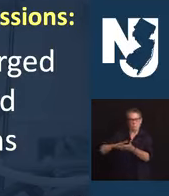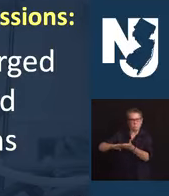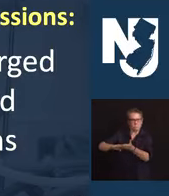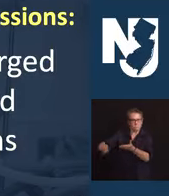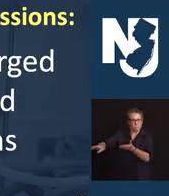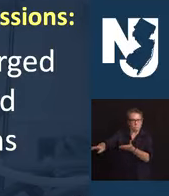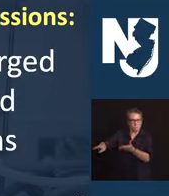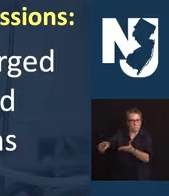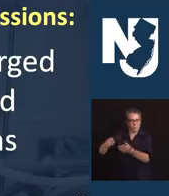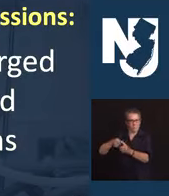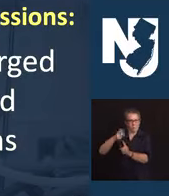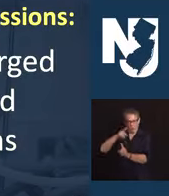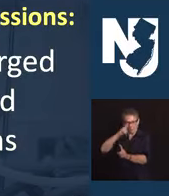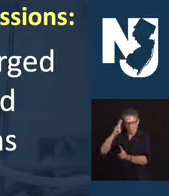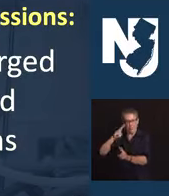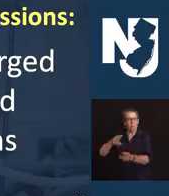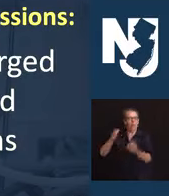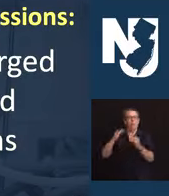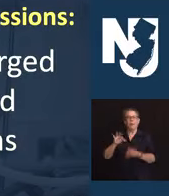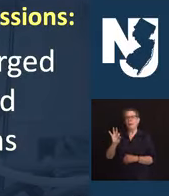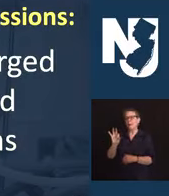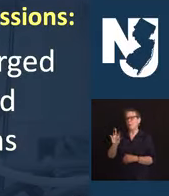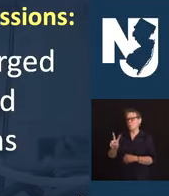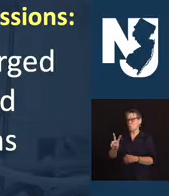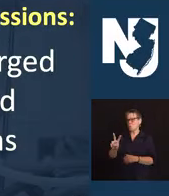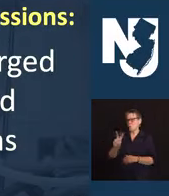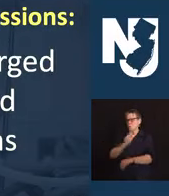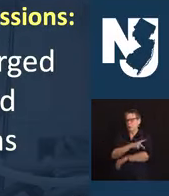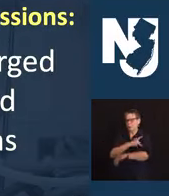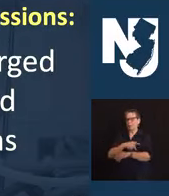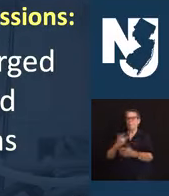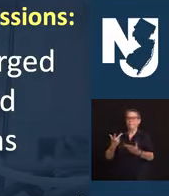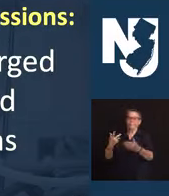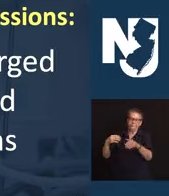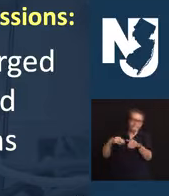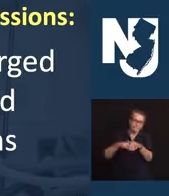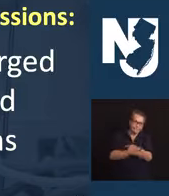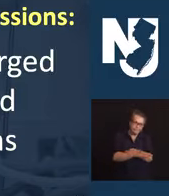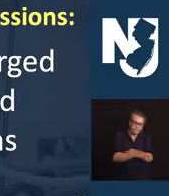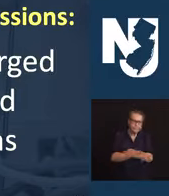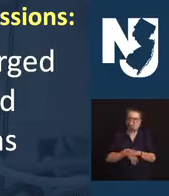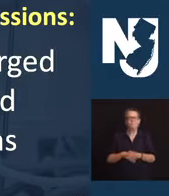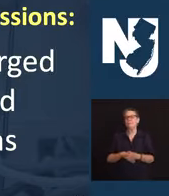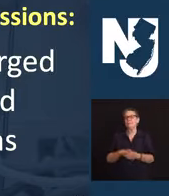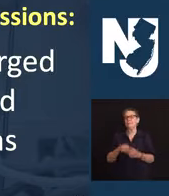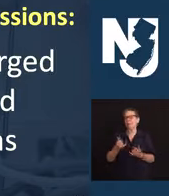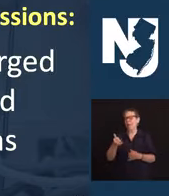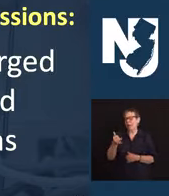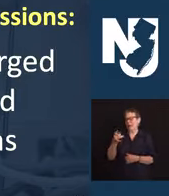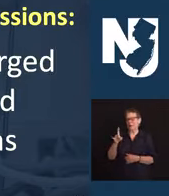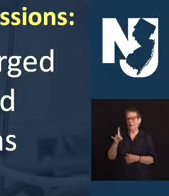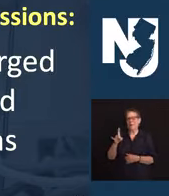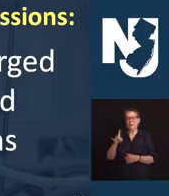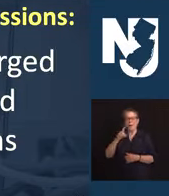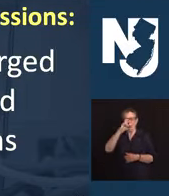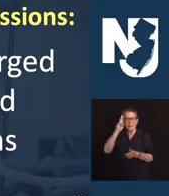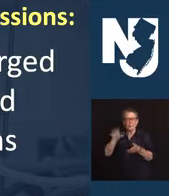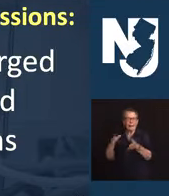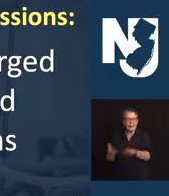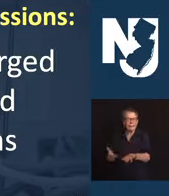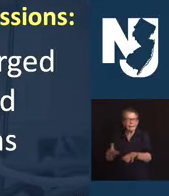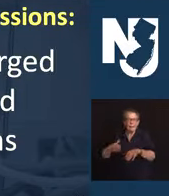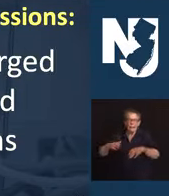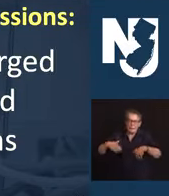COVID-positive patients were admitted. Our hospitals did report 18 deaths from among their patients yesterday. Those remain